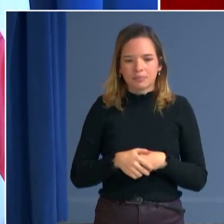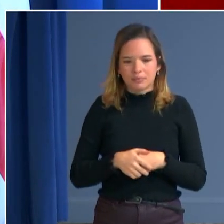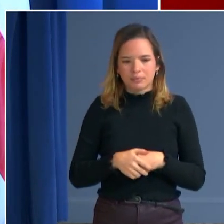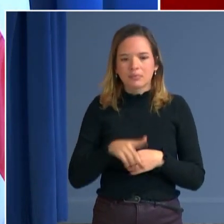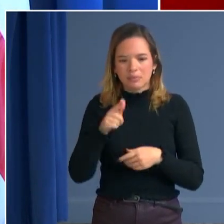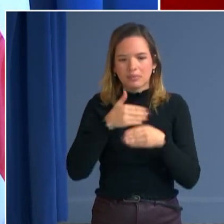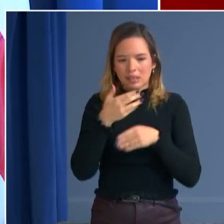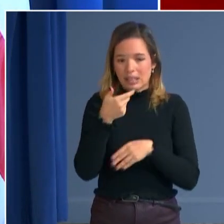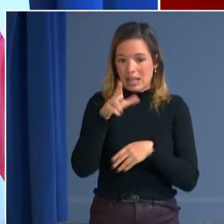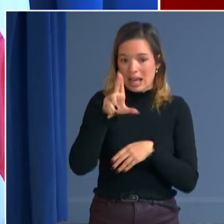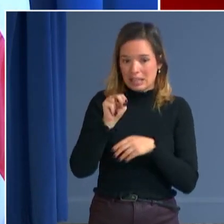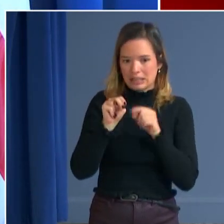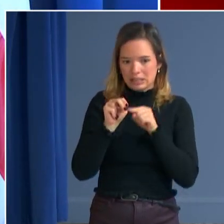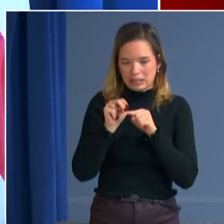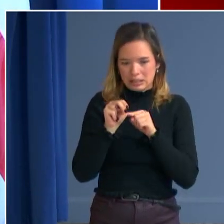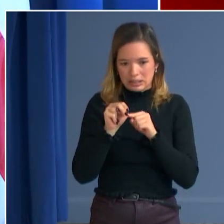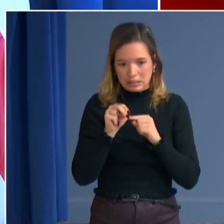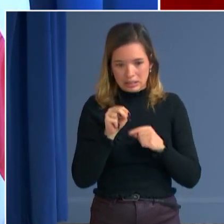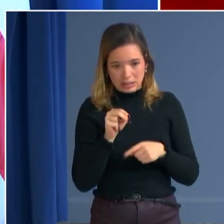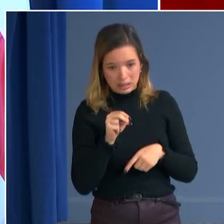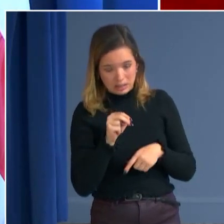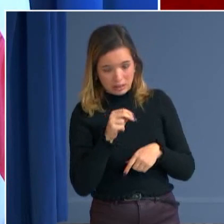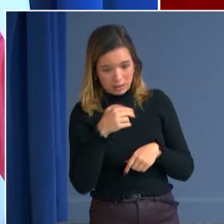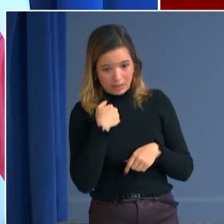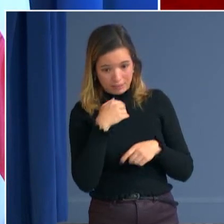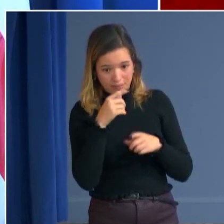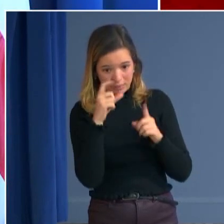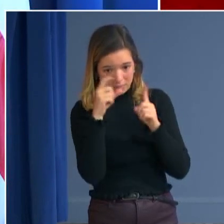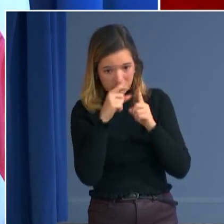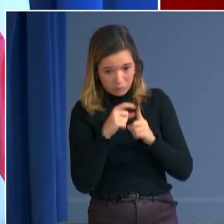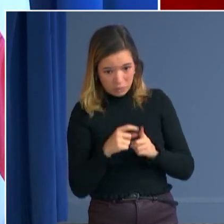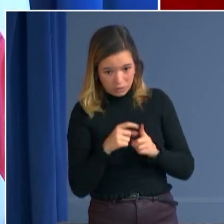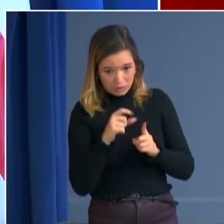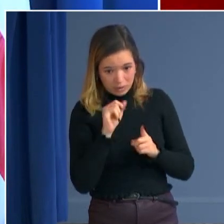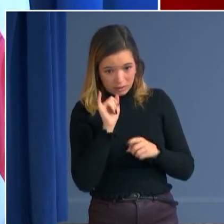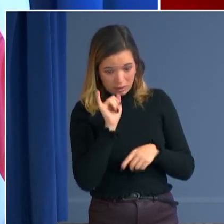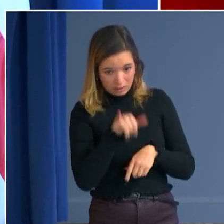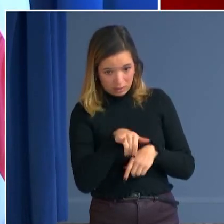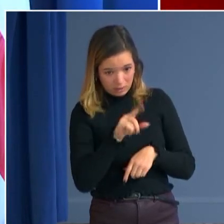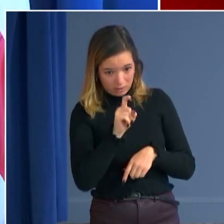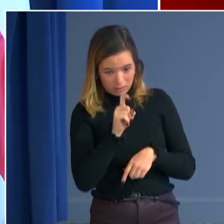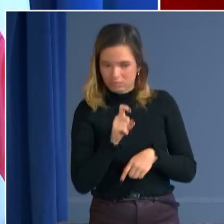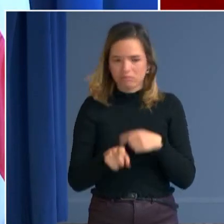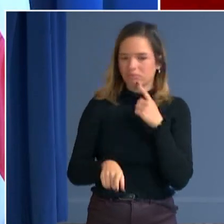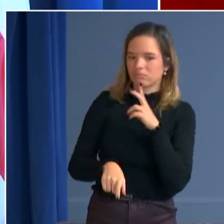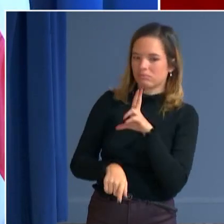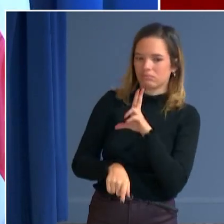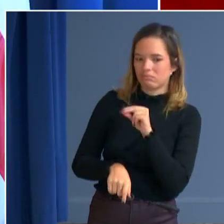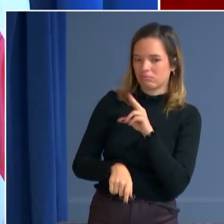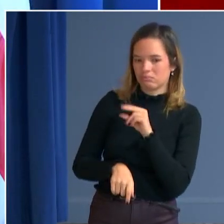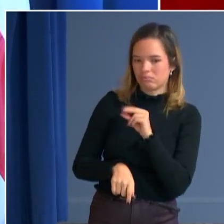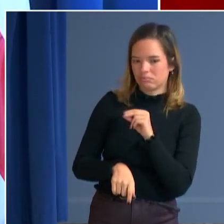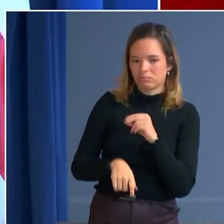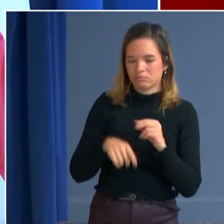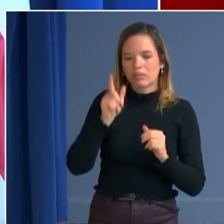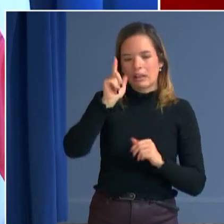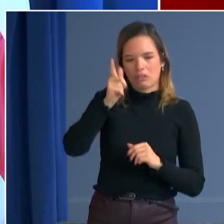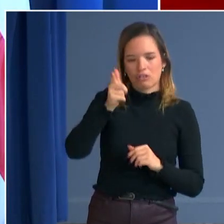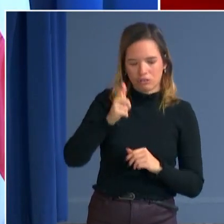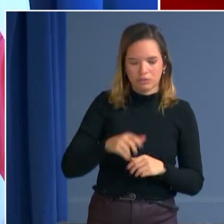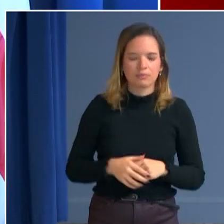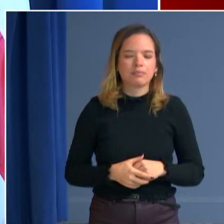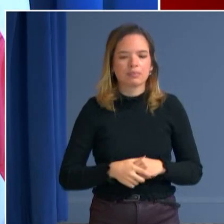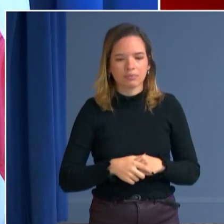won't really discuss that part. Mark? Yeah, Chief, you talked about the 73 calls for service. Yeah. Has this location been determined to be a